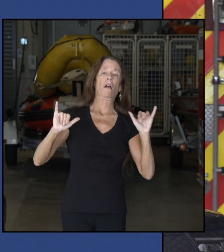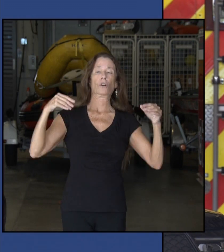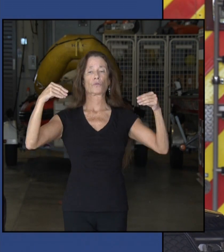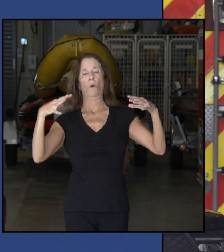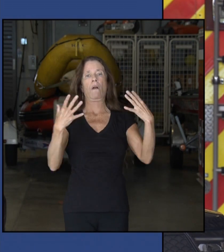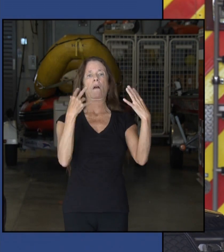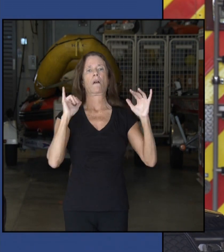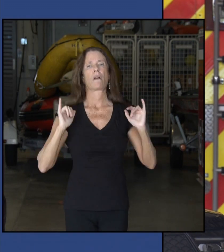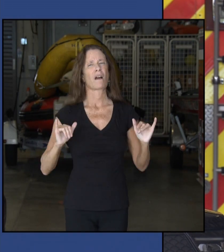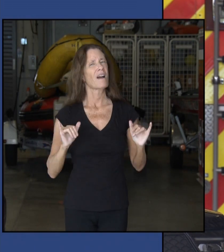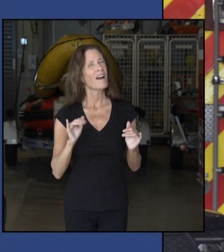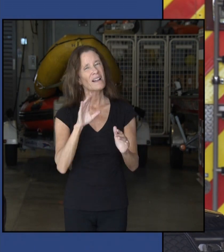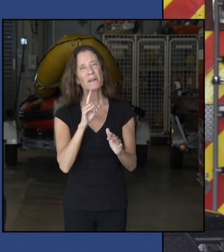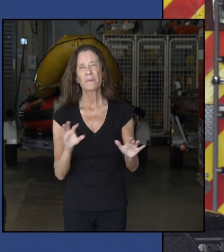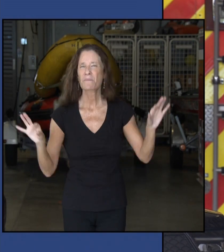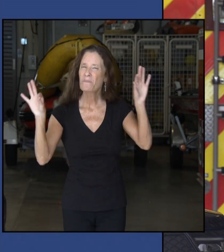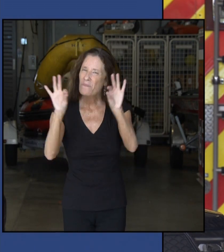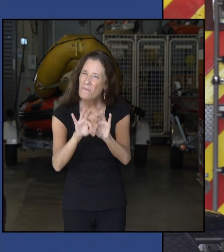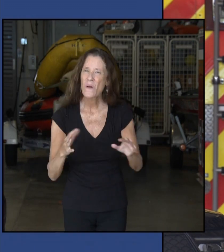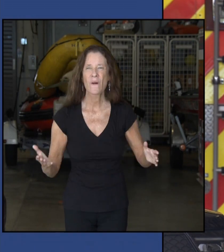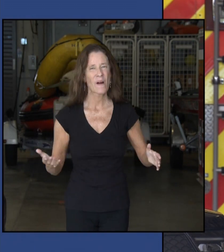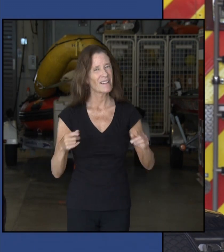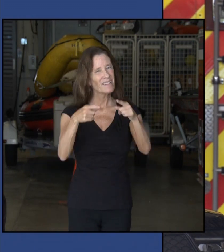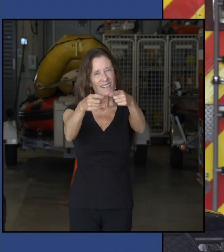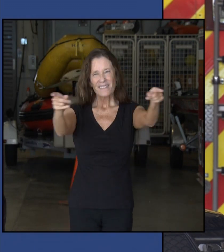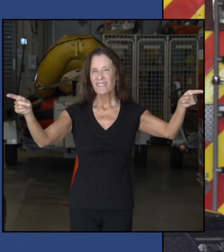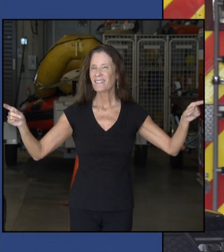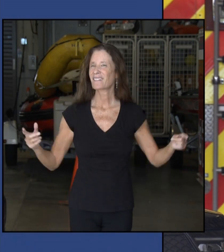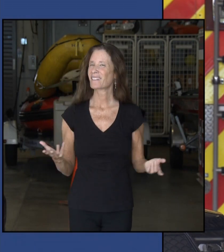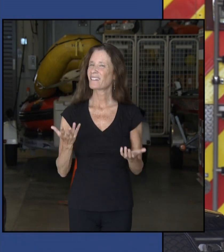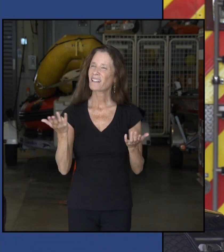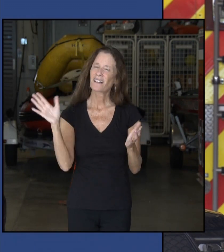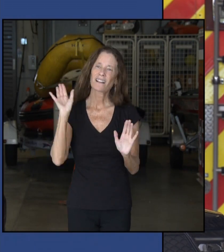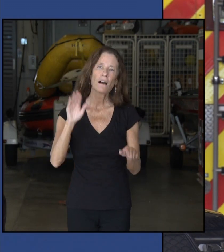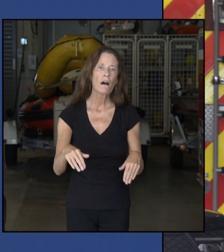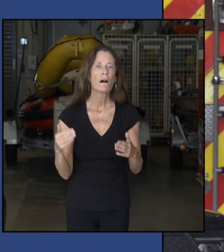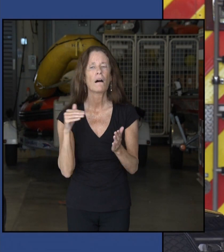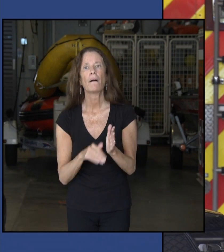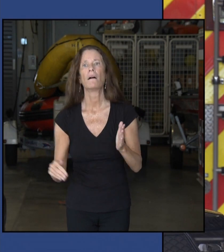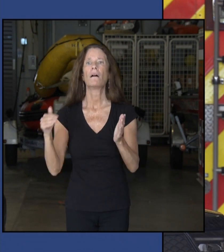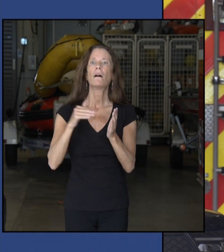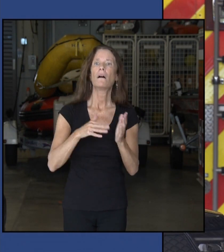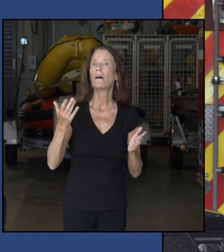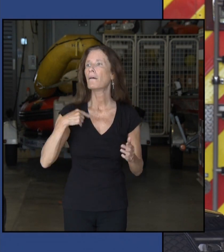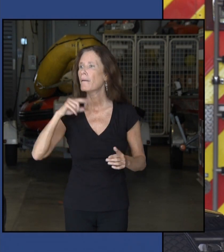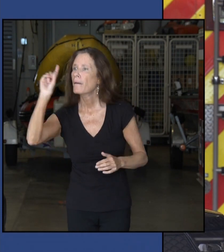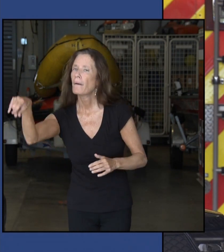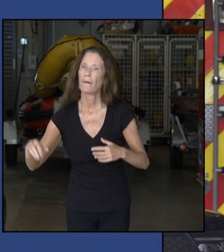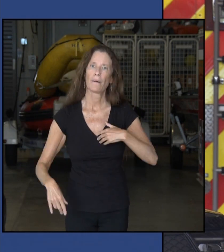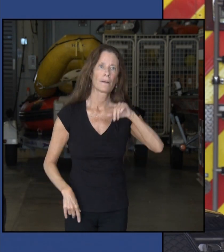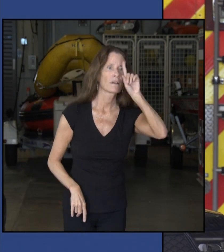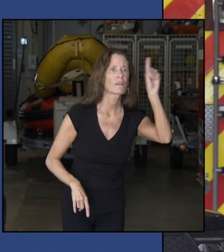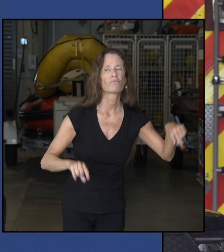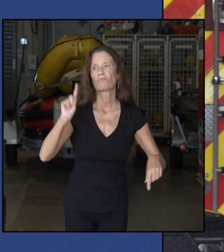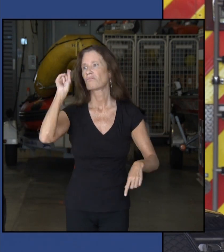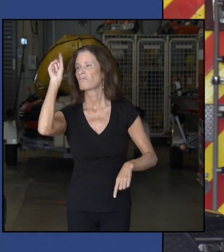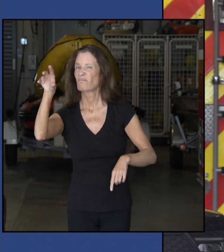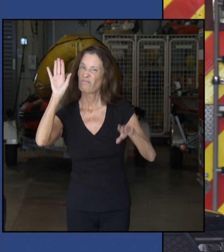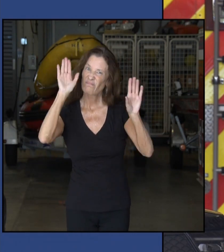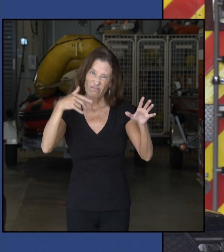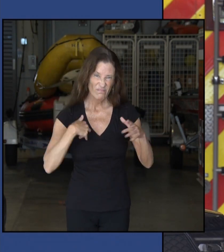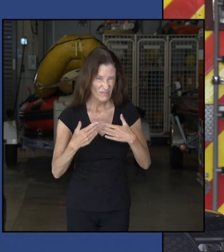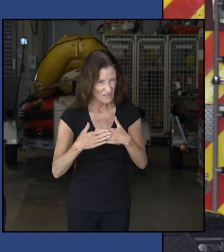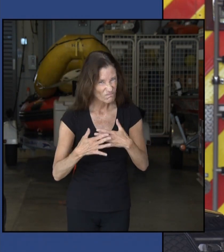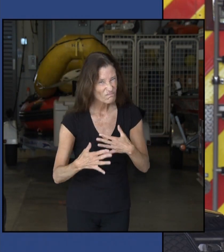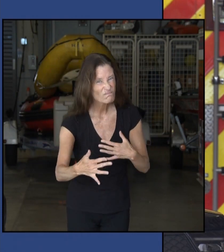Liquor control enforcement officers conduct hundreds of proactive in-person visits each day. In July,